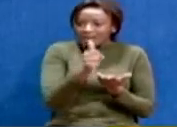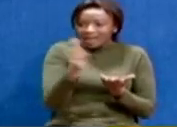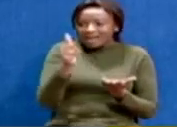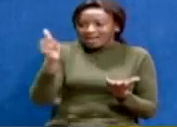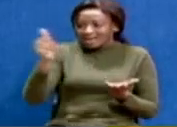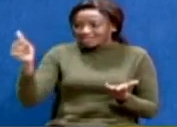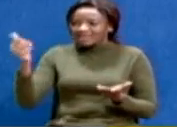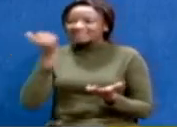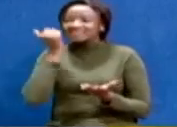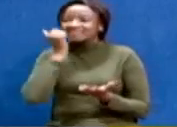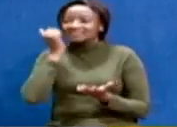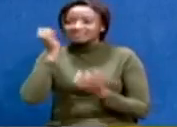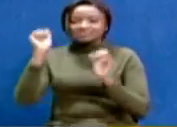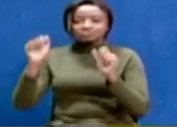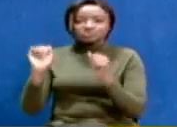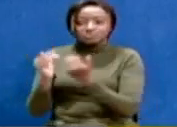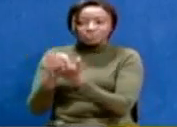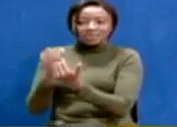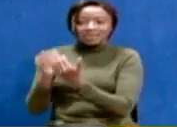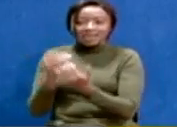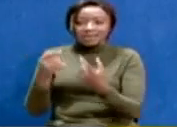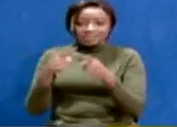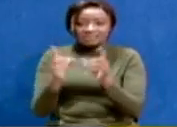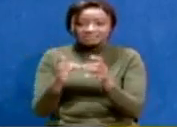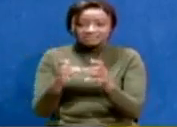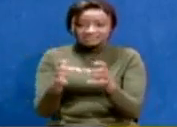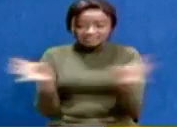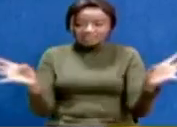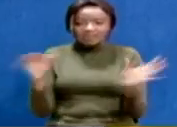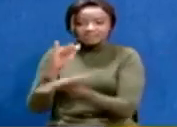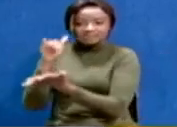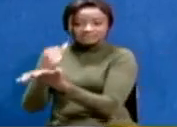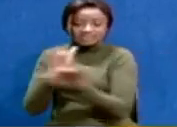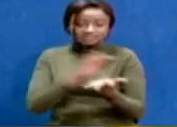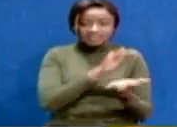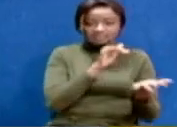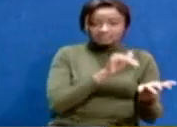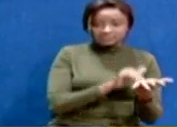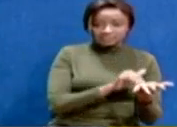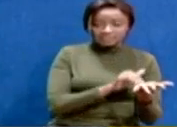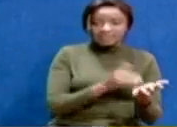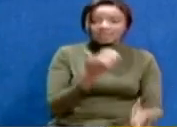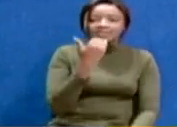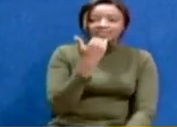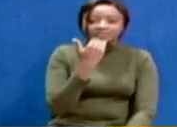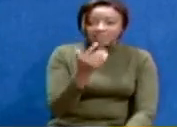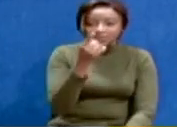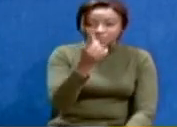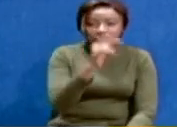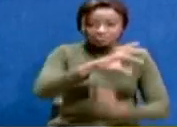cases to be managed in separate facilities. I want to thank the